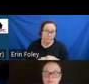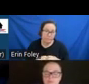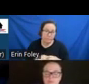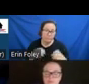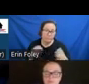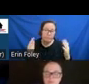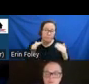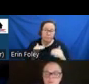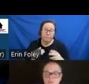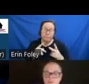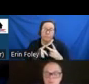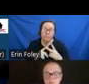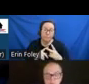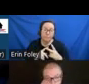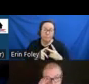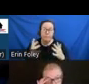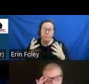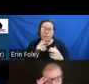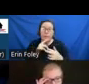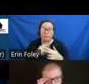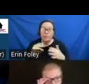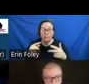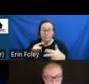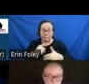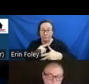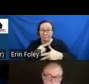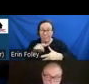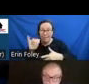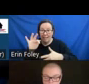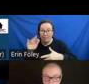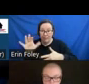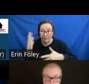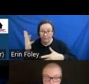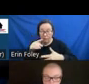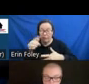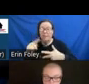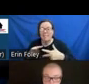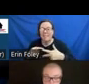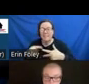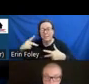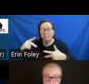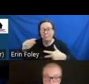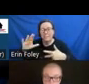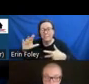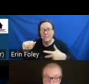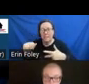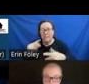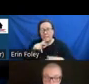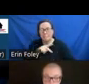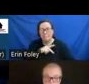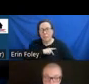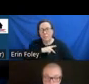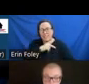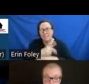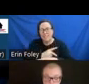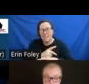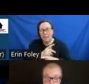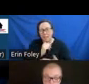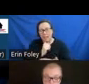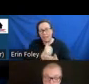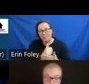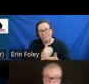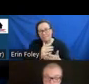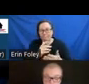So the next thing I'm going to mention is personal care attendant services, or PCA. And